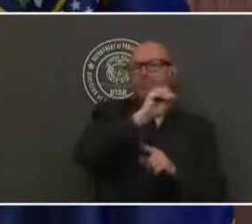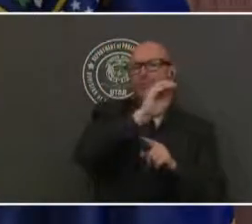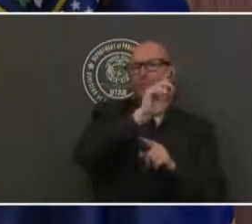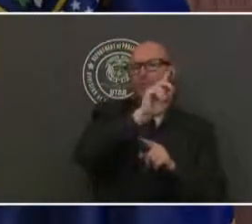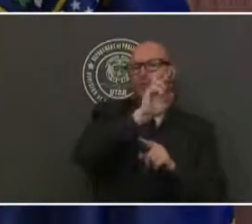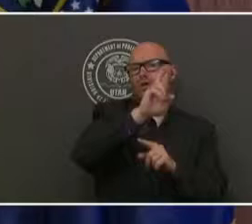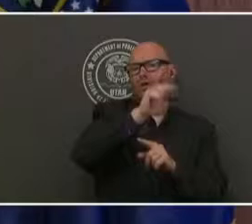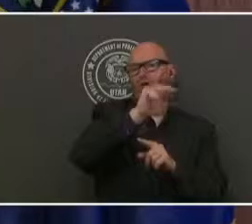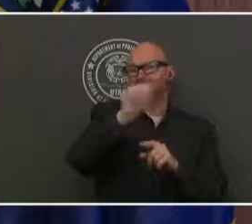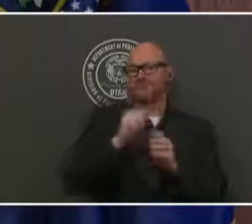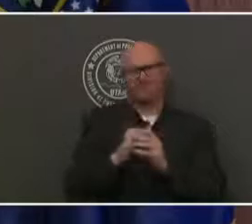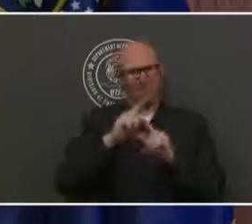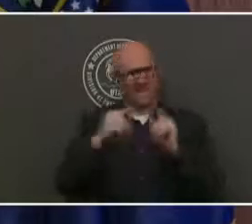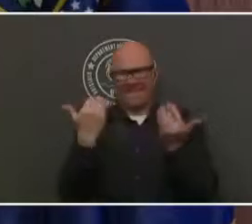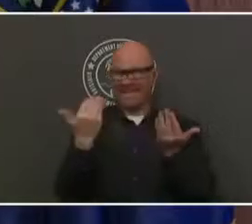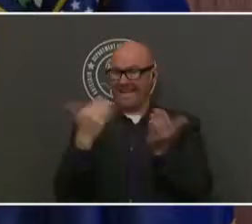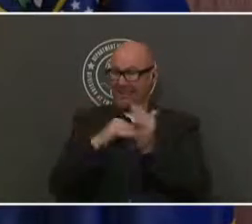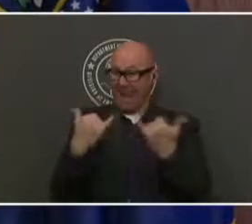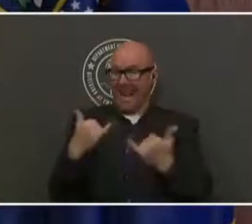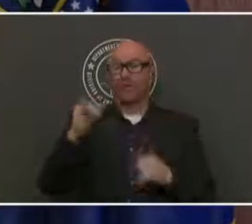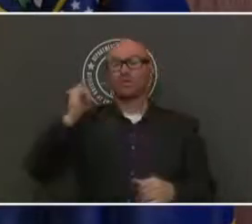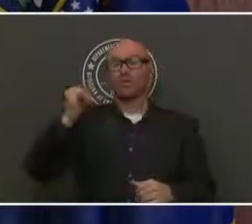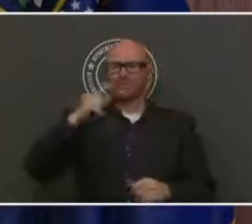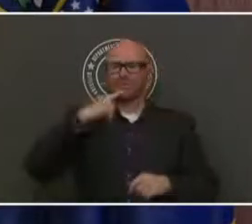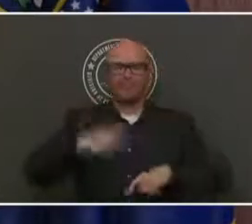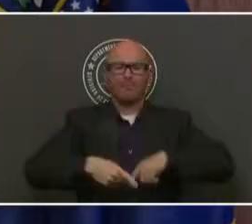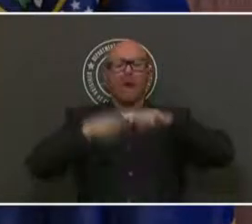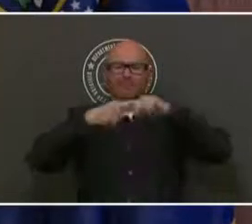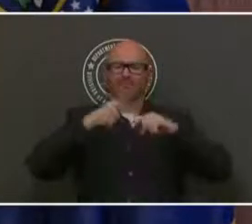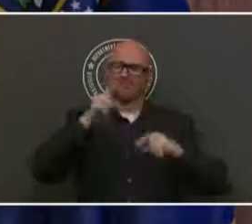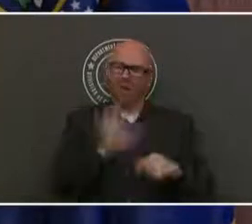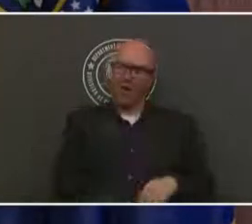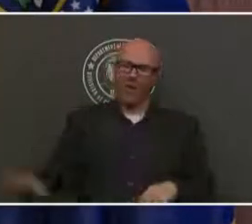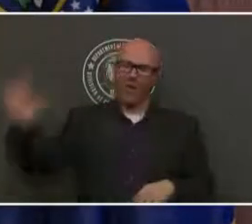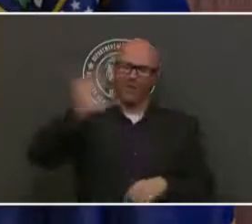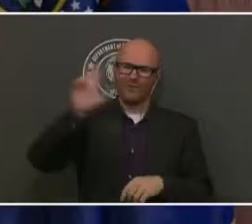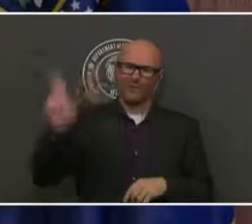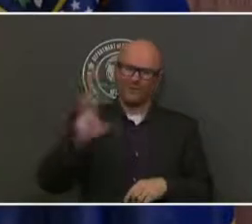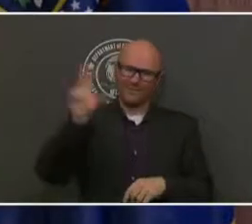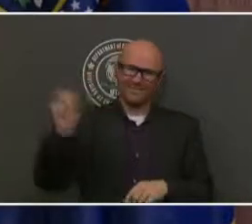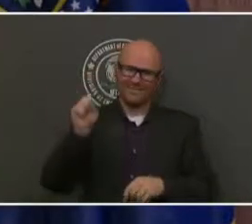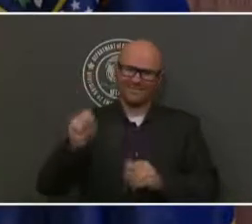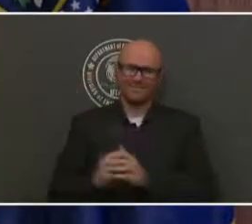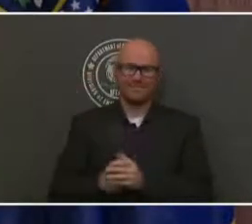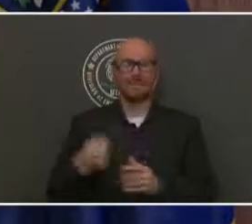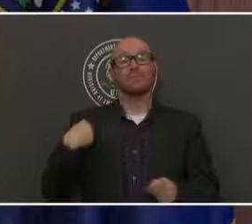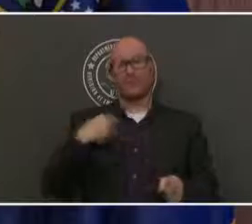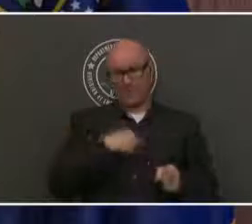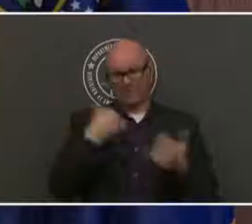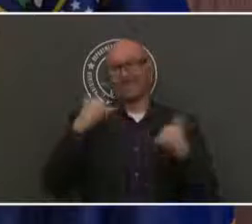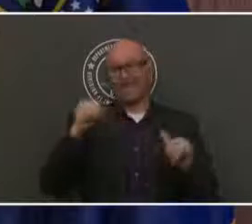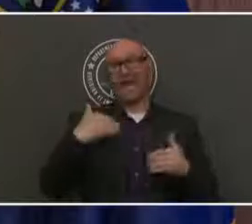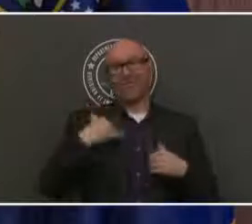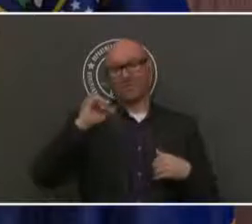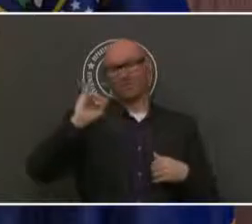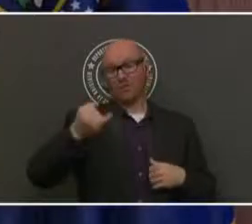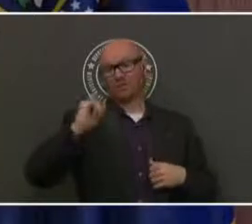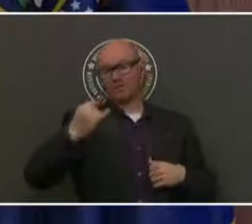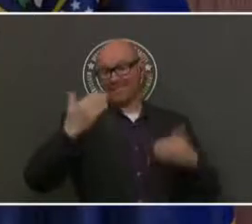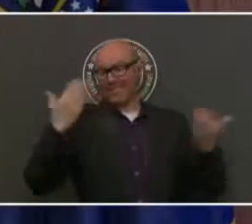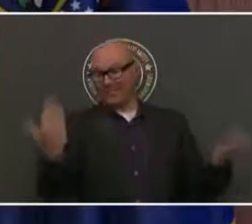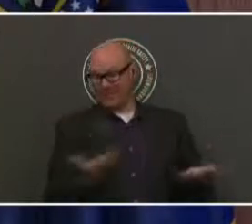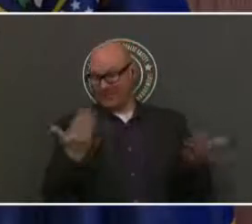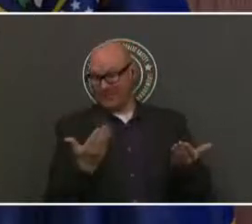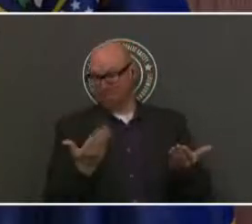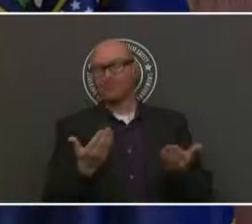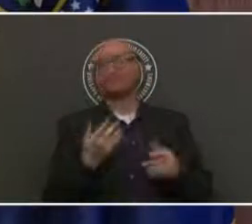is a national effort, this vaccine effort, and the truth is we do still have some of this Johnson & Johnson here, but additional doses aren't